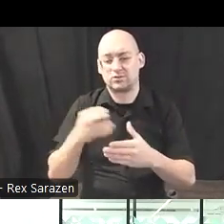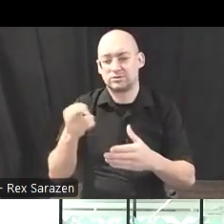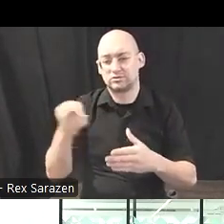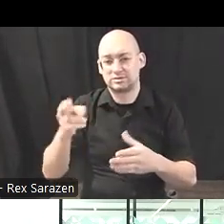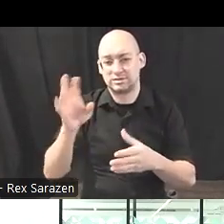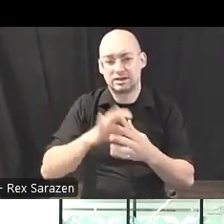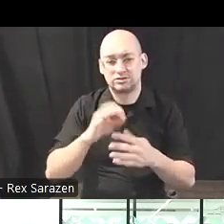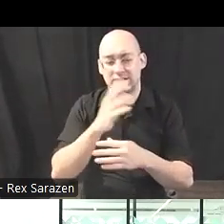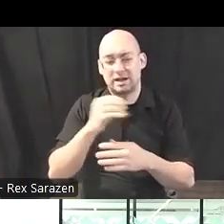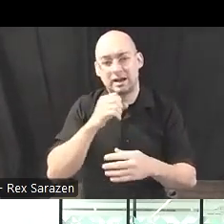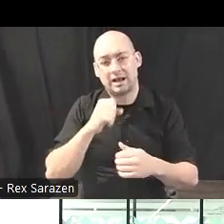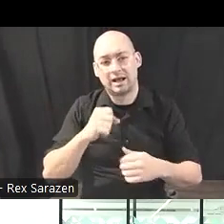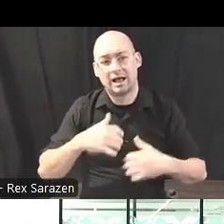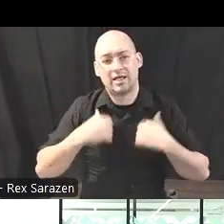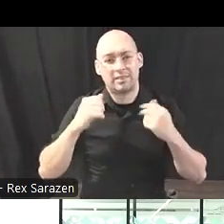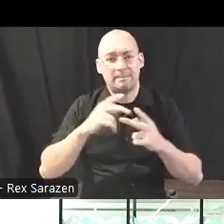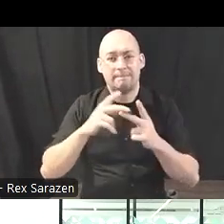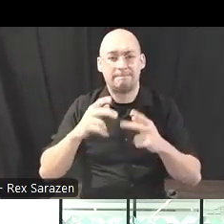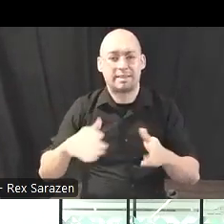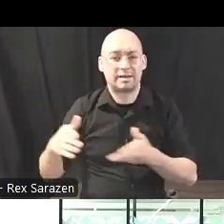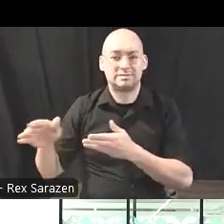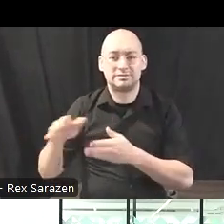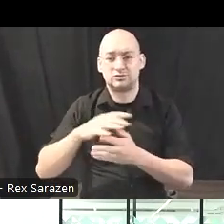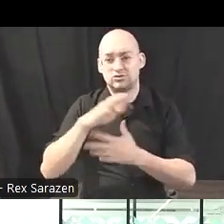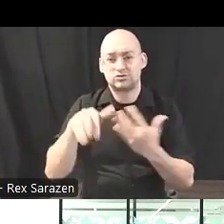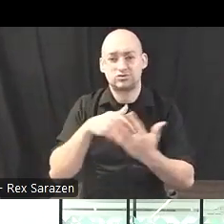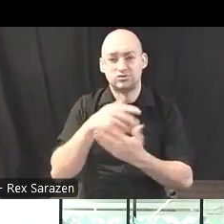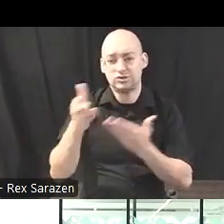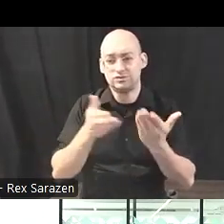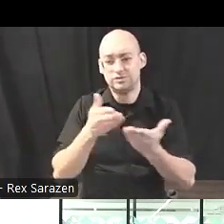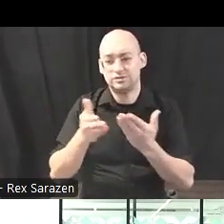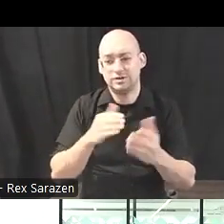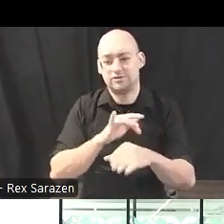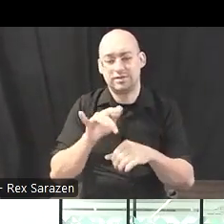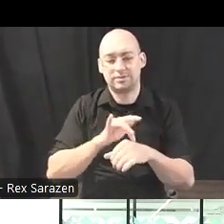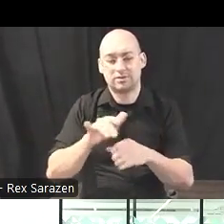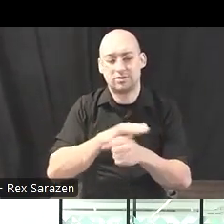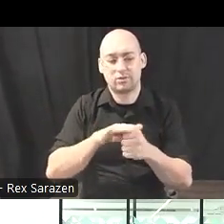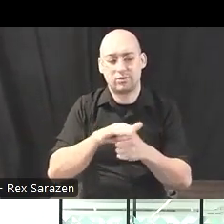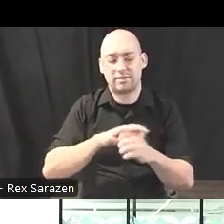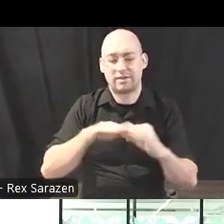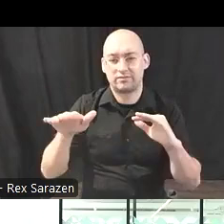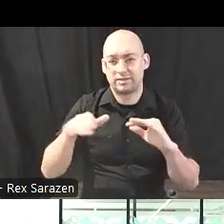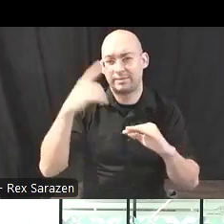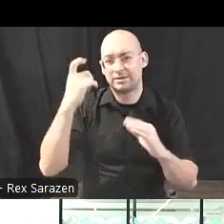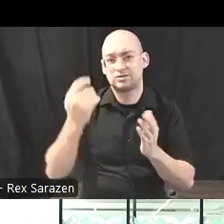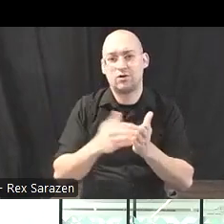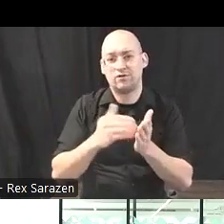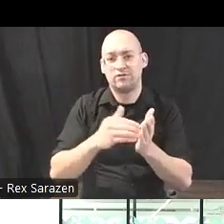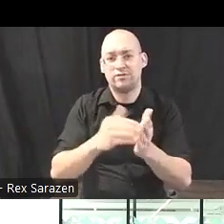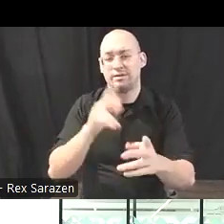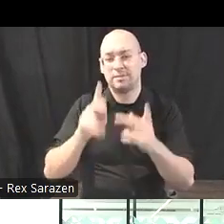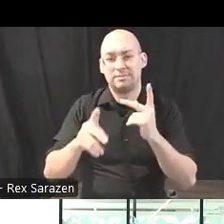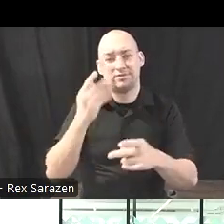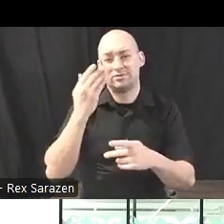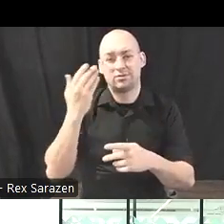plans and the other social services available to people at the local level. Because oftentimes people don't even realize